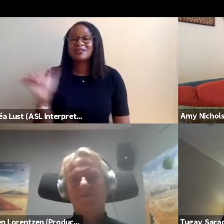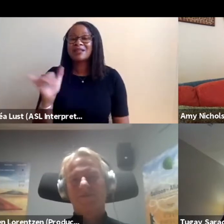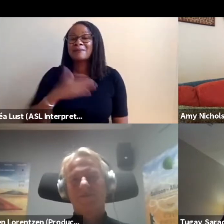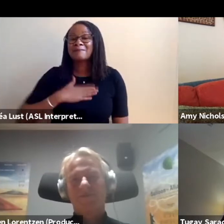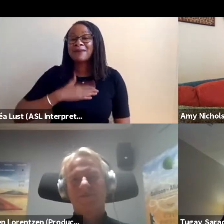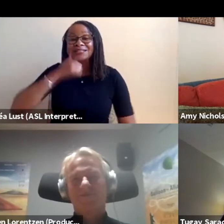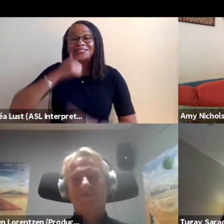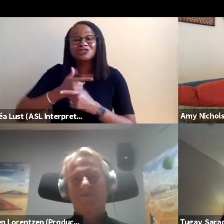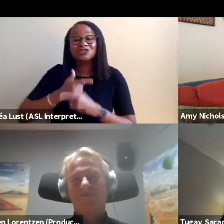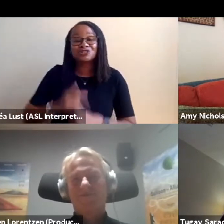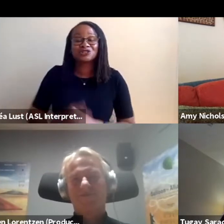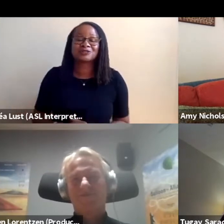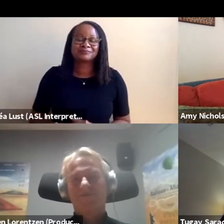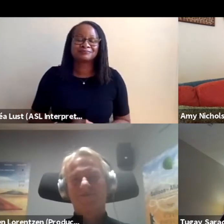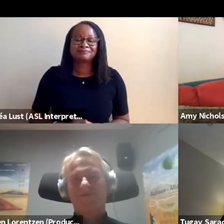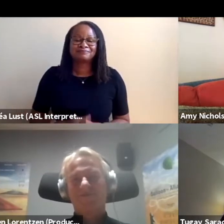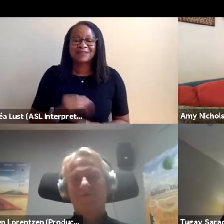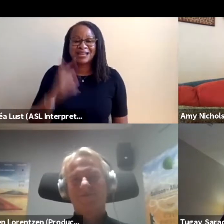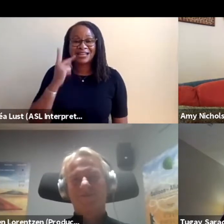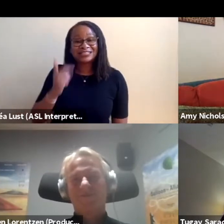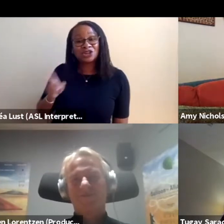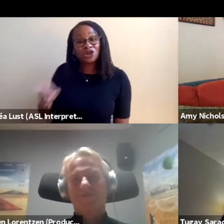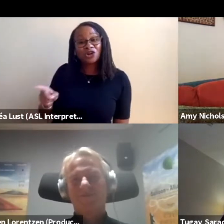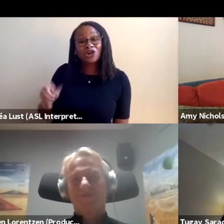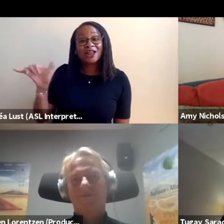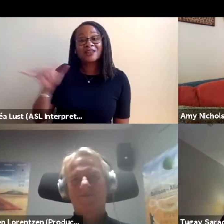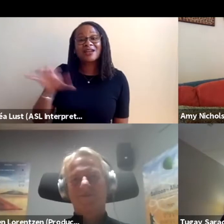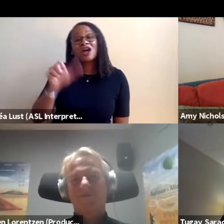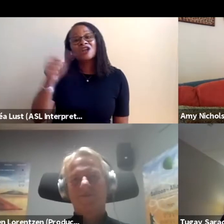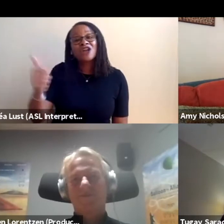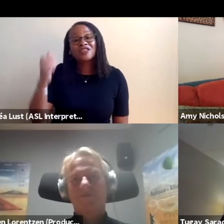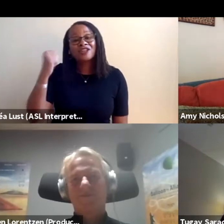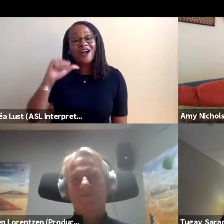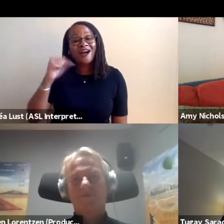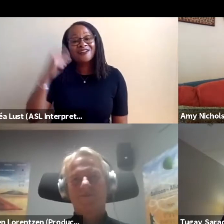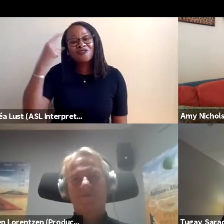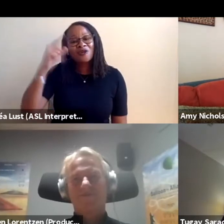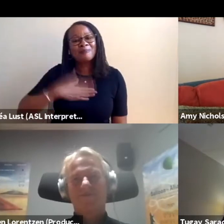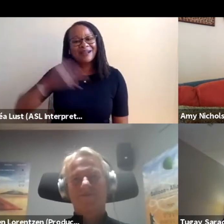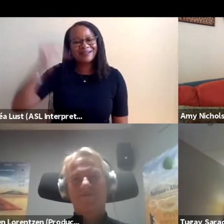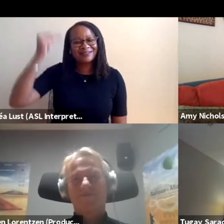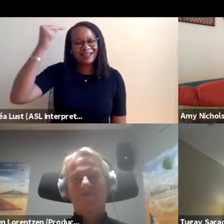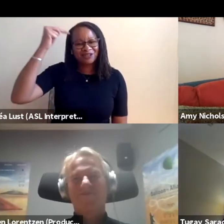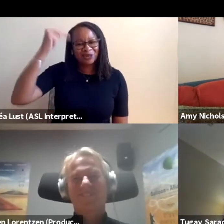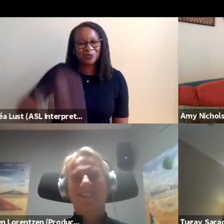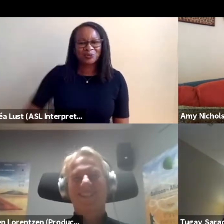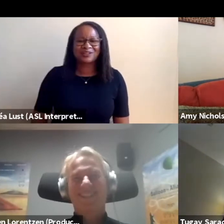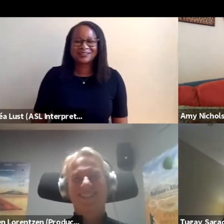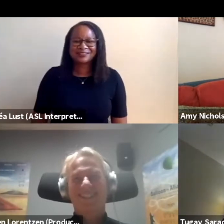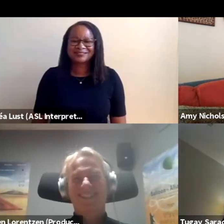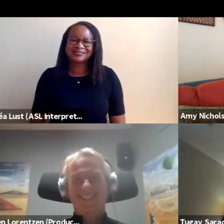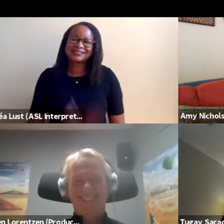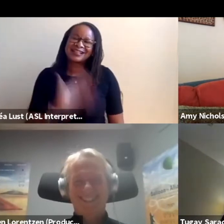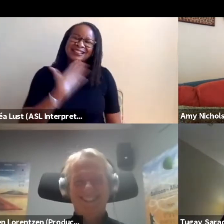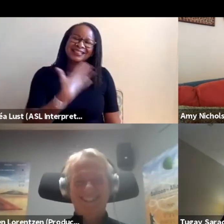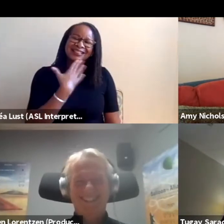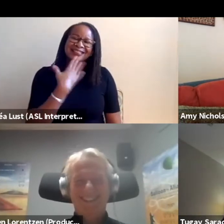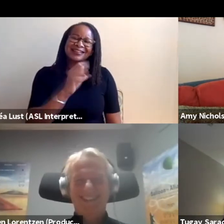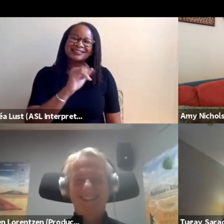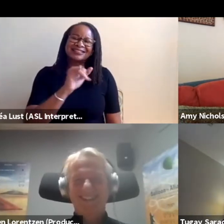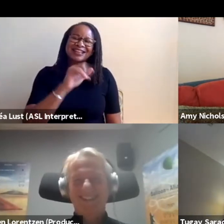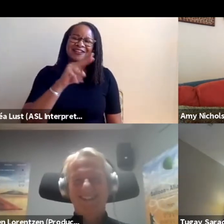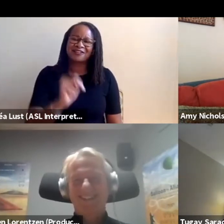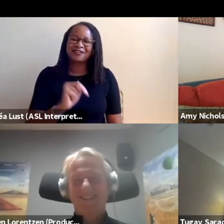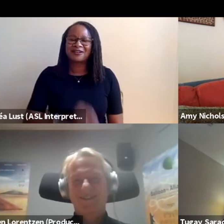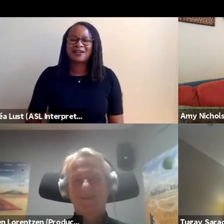and I see her like another aunt for my nephew. Yes, thank you very much, Seyran. But I should also